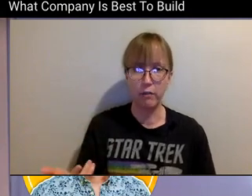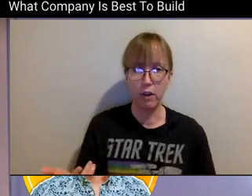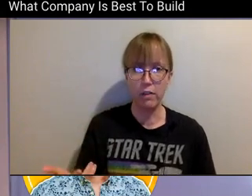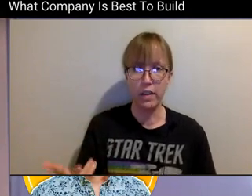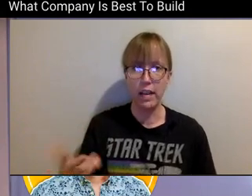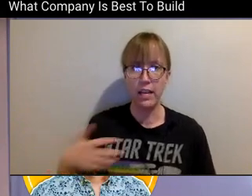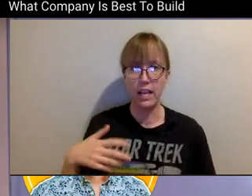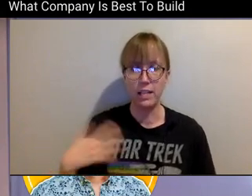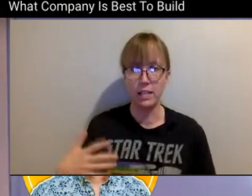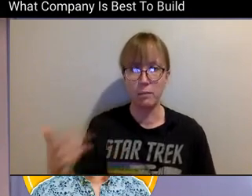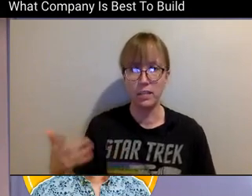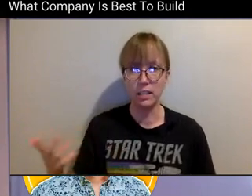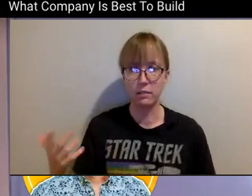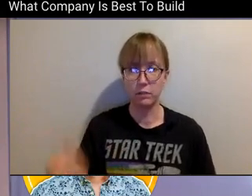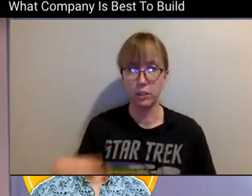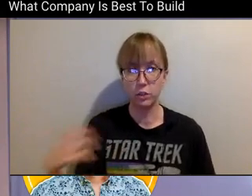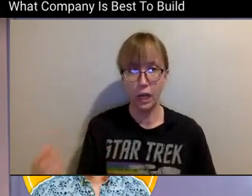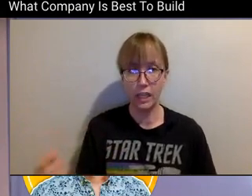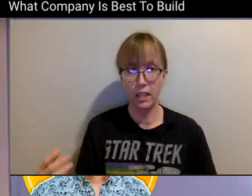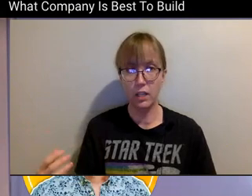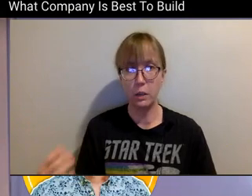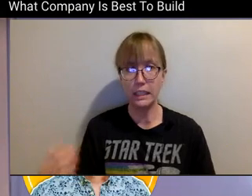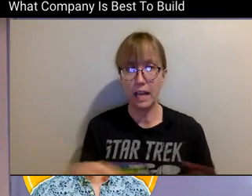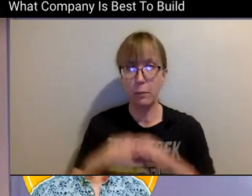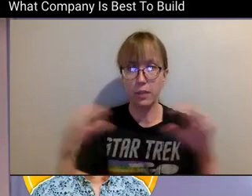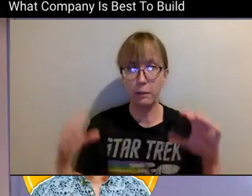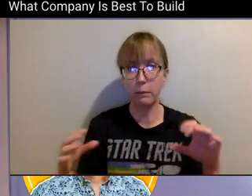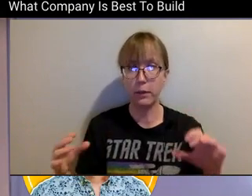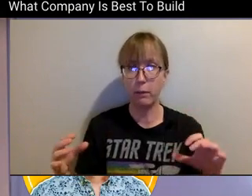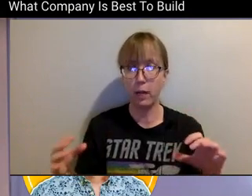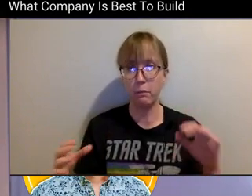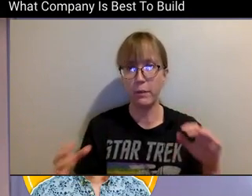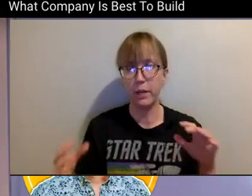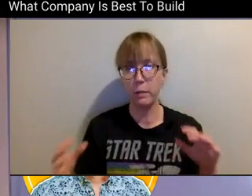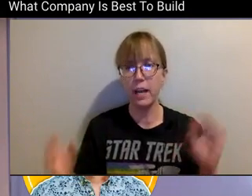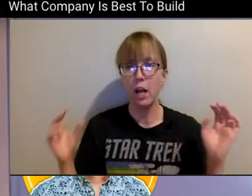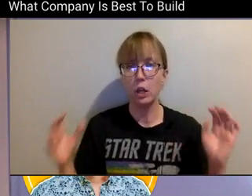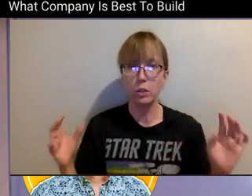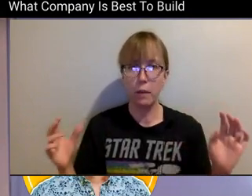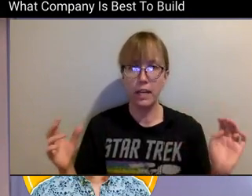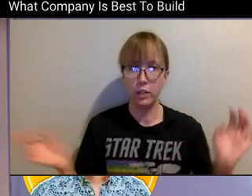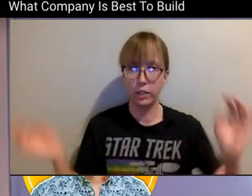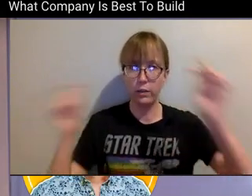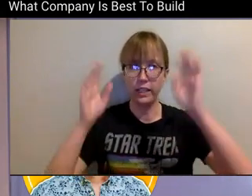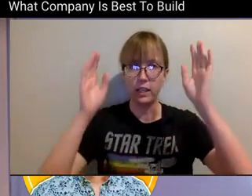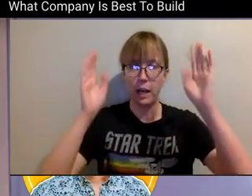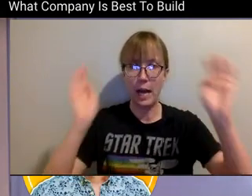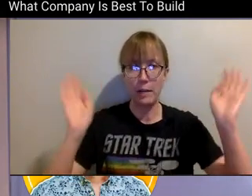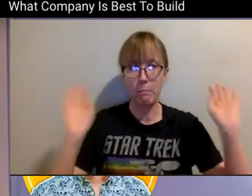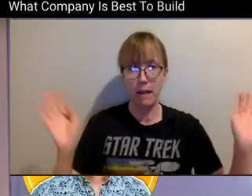not their fault and that the system was constructed so at least 80% of people at the bottom of the pyramid lose money, so